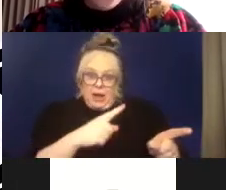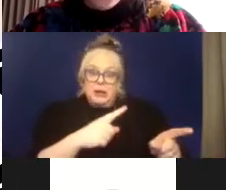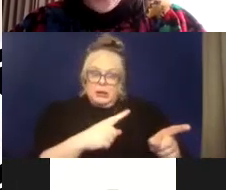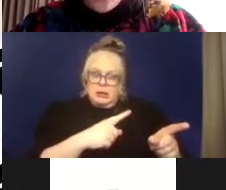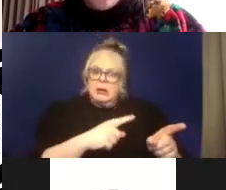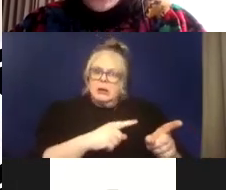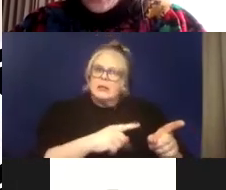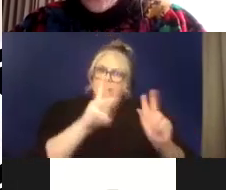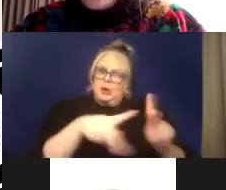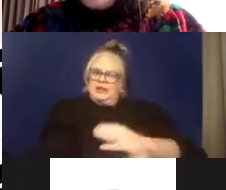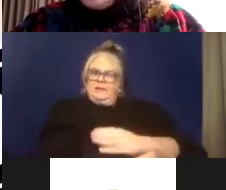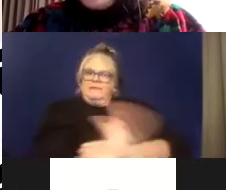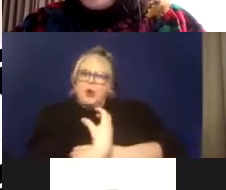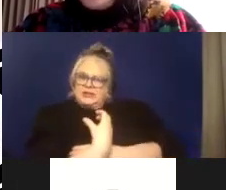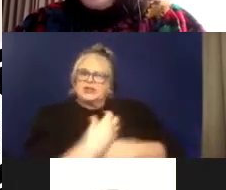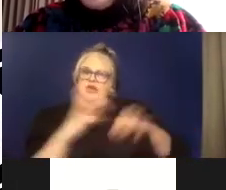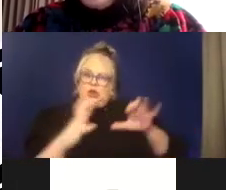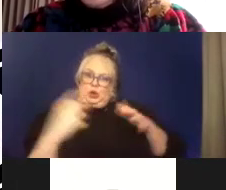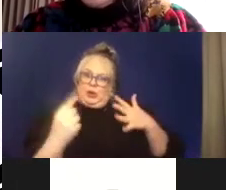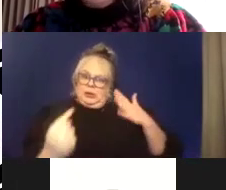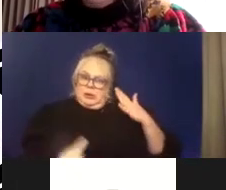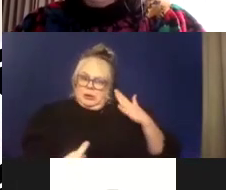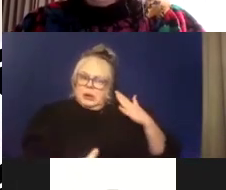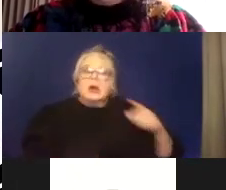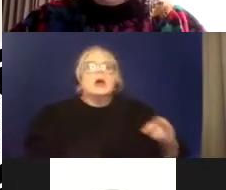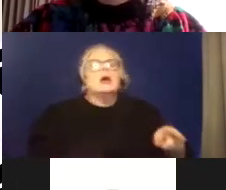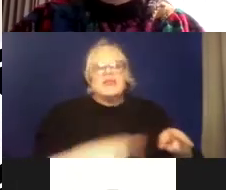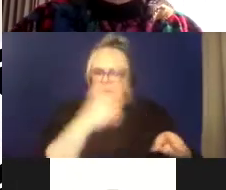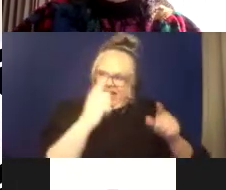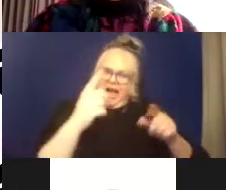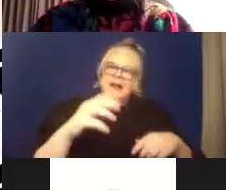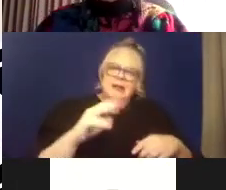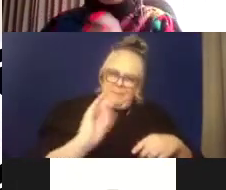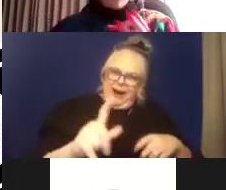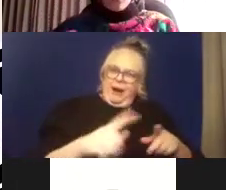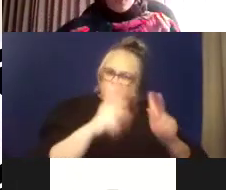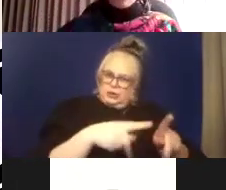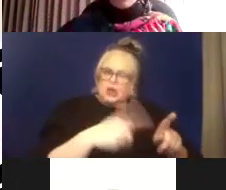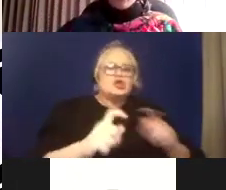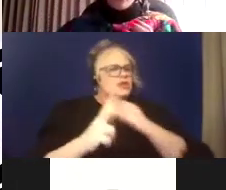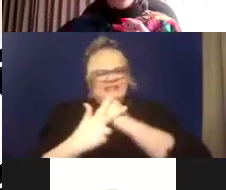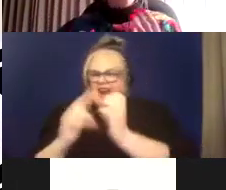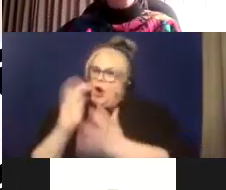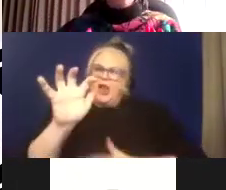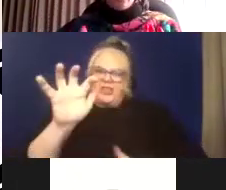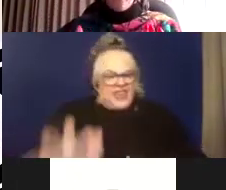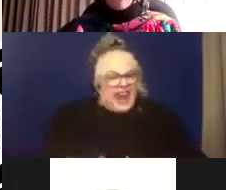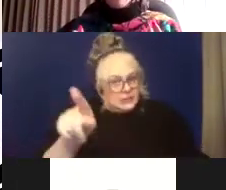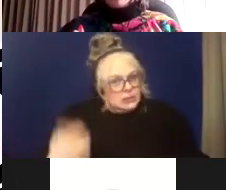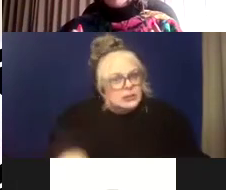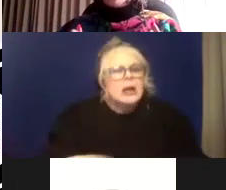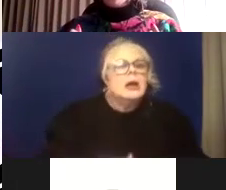content removal as well. We'll talk about those as we go. NDII and child sexual abuse material, or